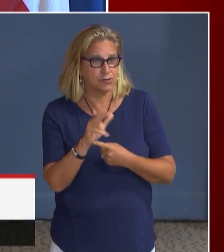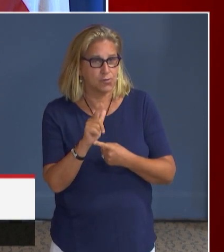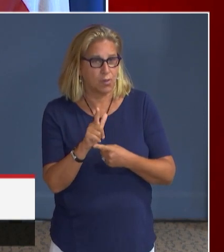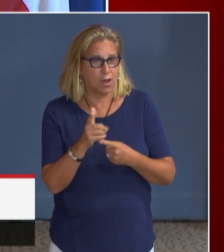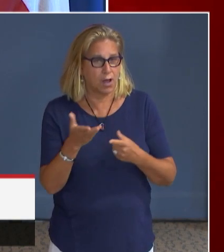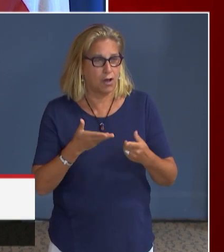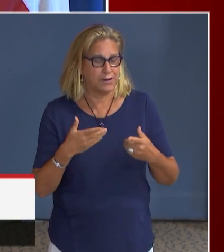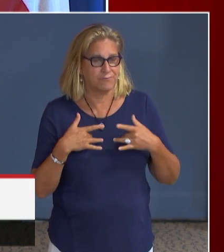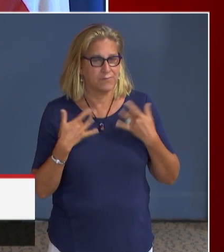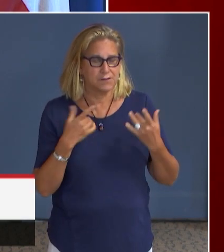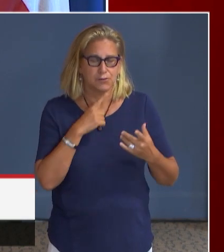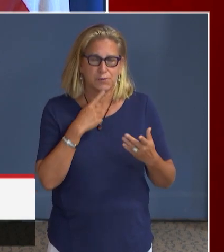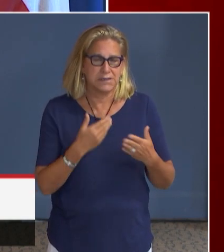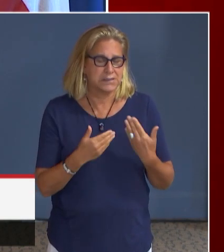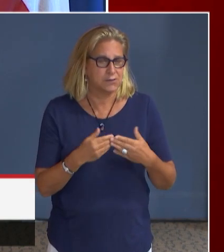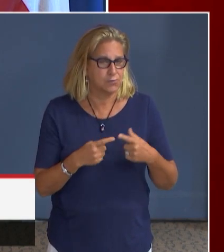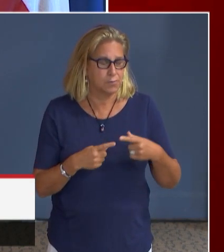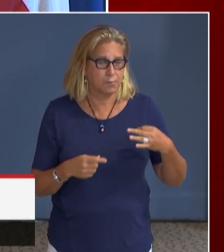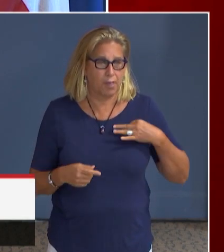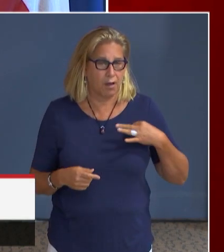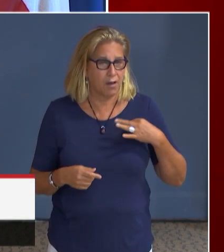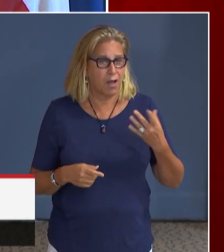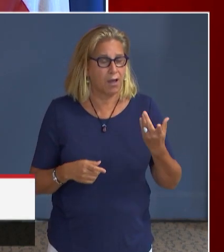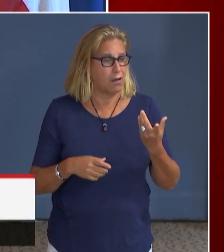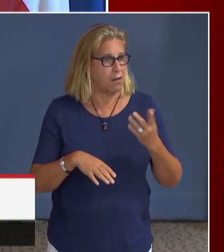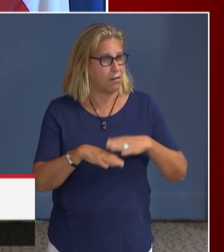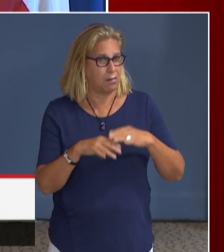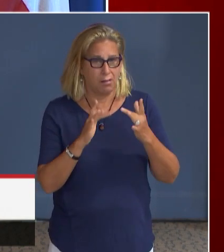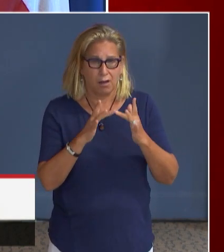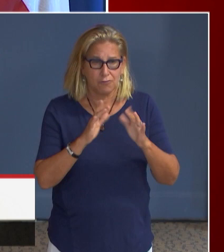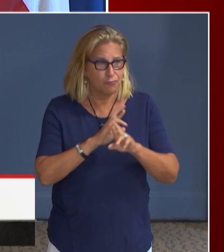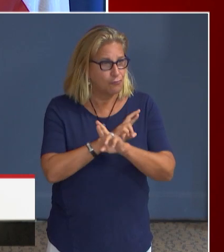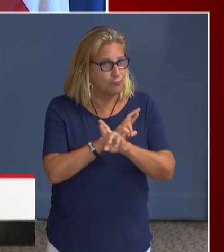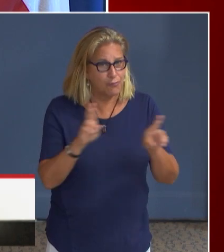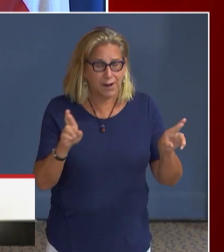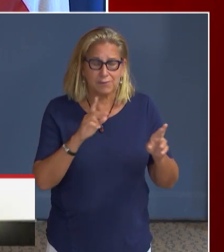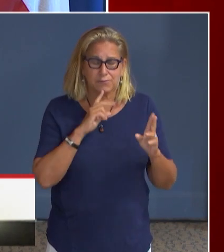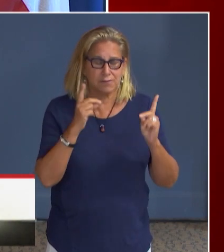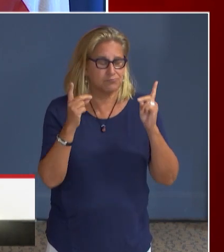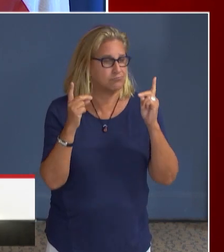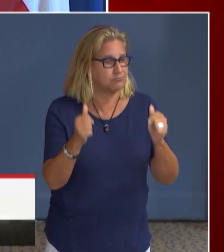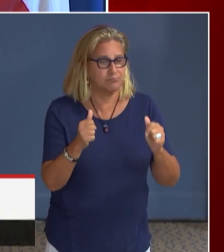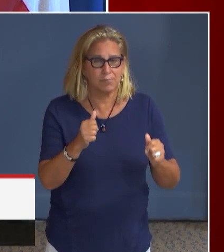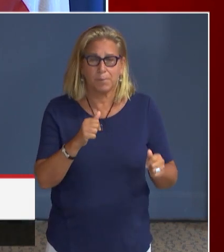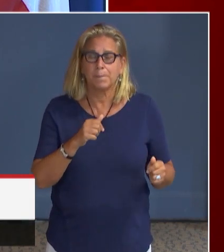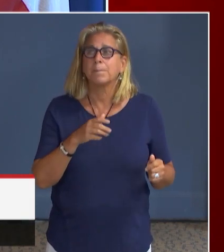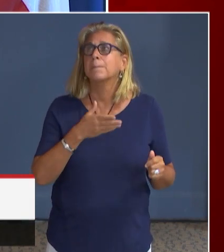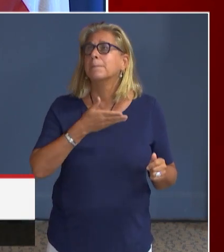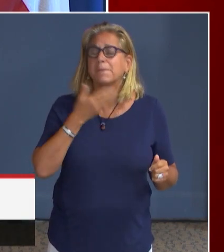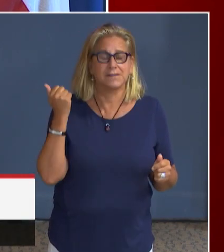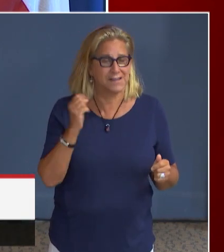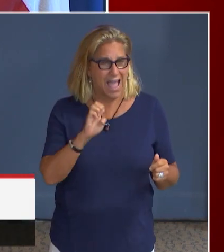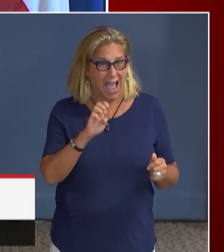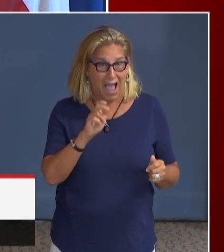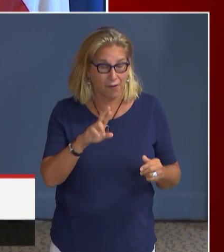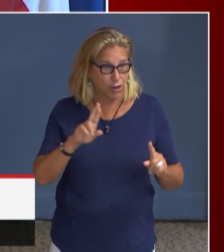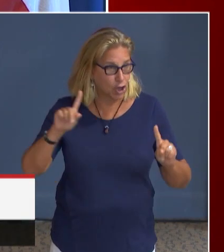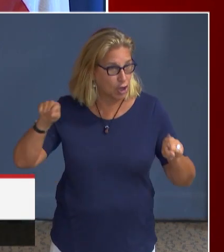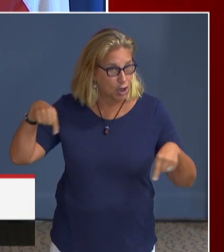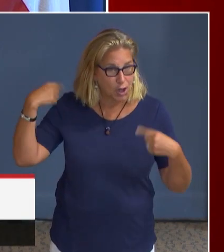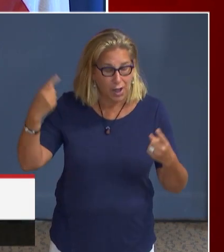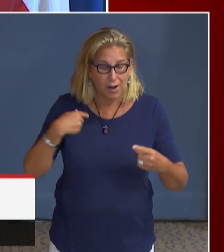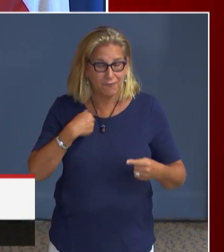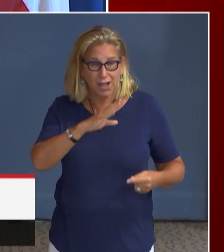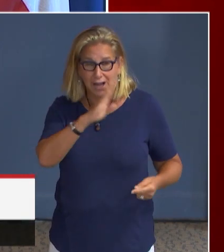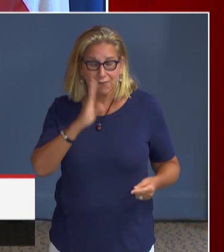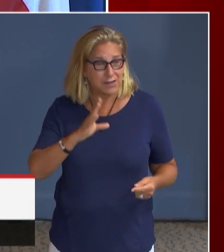and onboarding experience I've ever experienced in my life. I registered, submitted my resume, chatted with